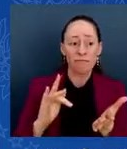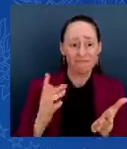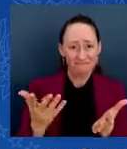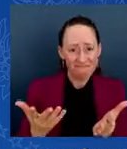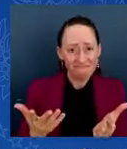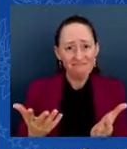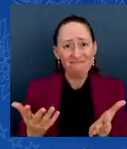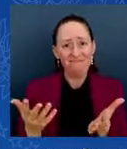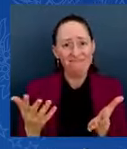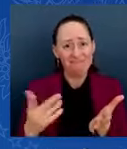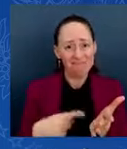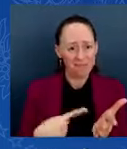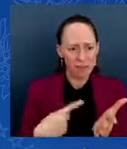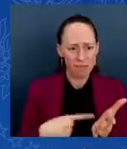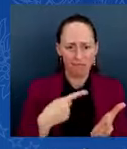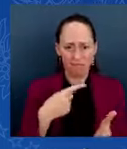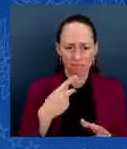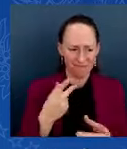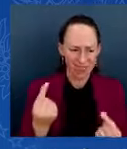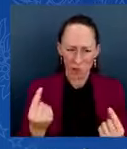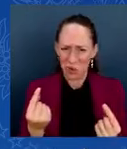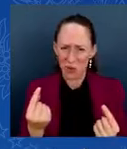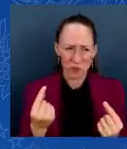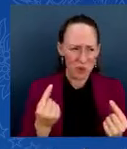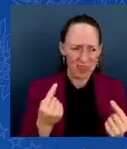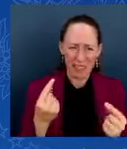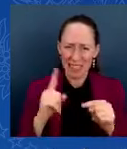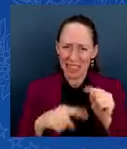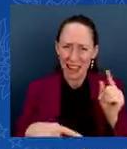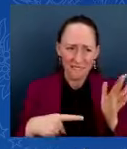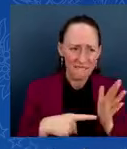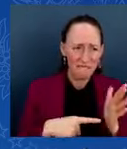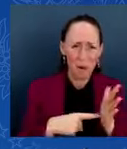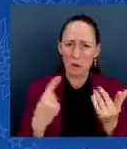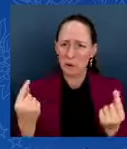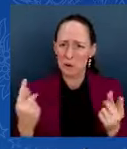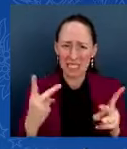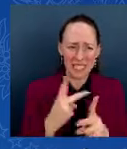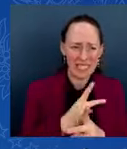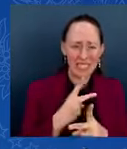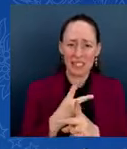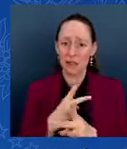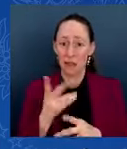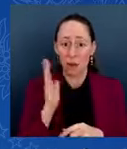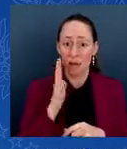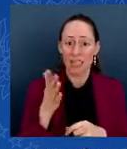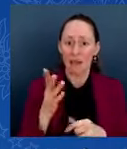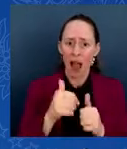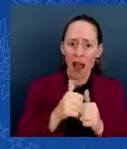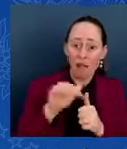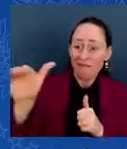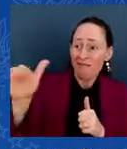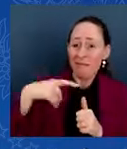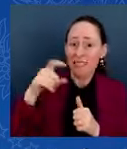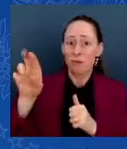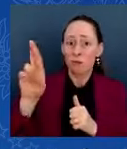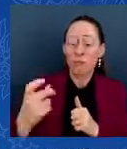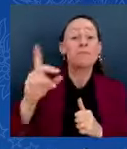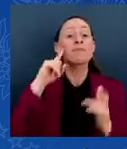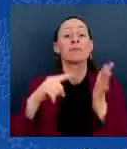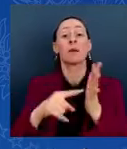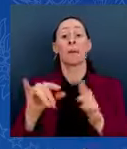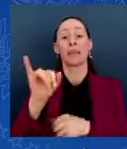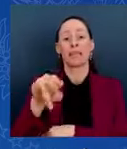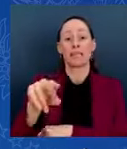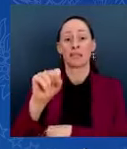figure out how they are going to be able to fill a prescription like insulin based on the